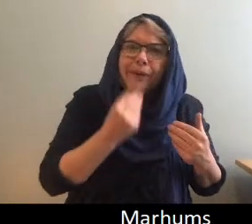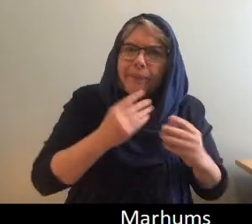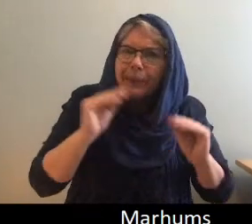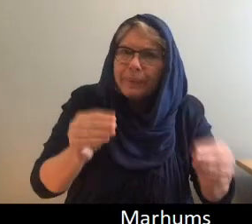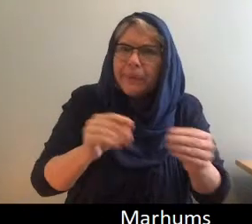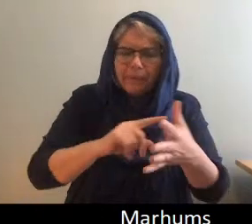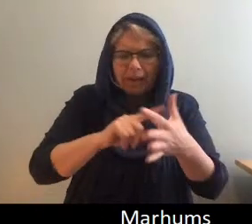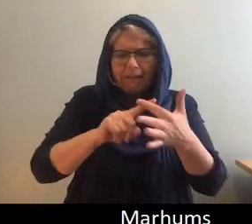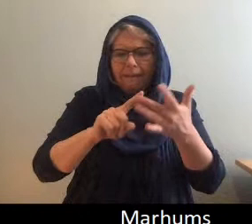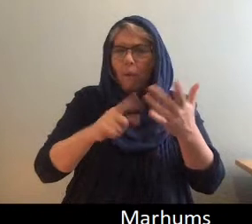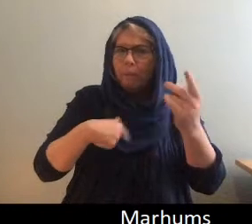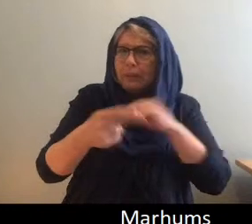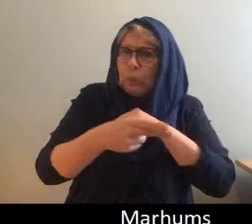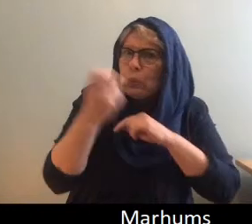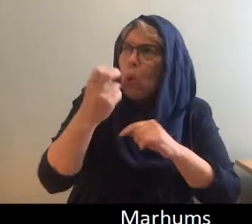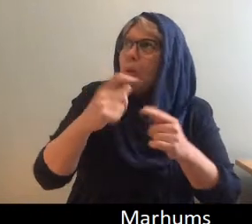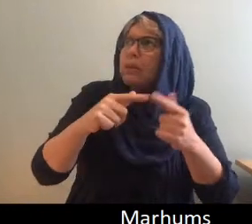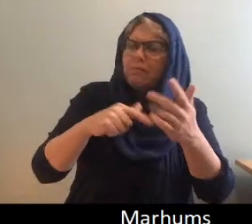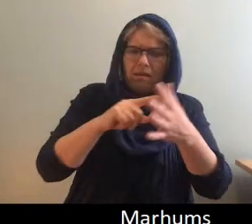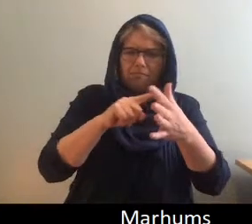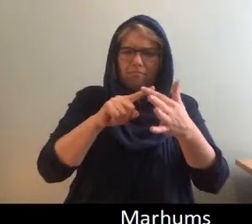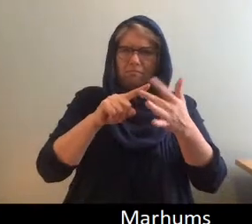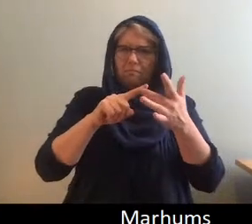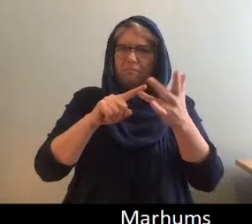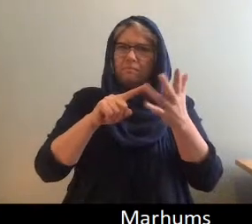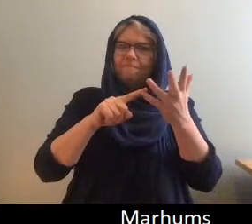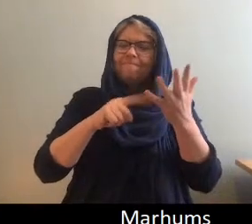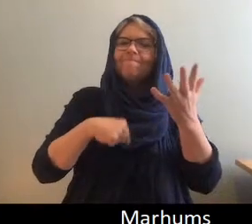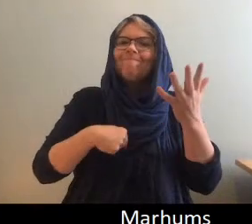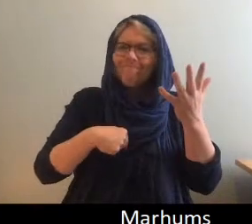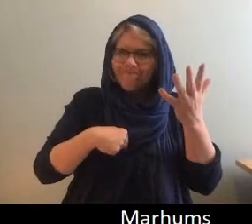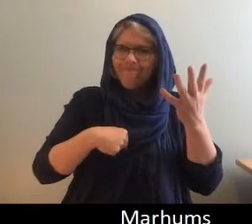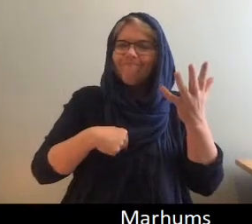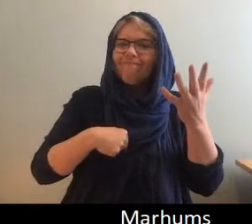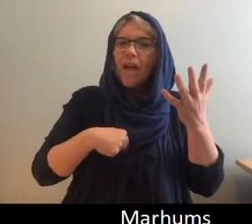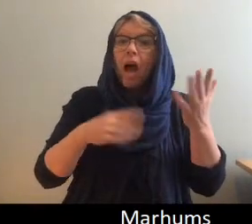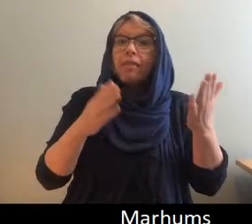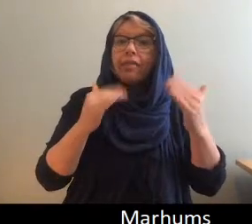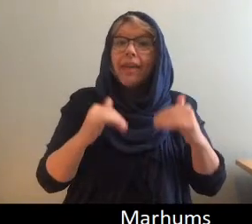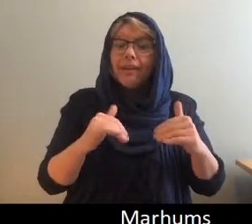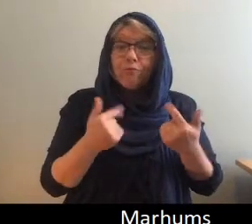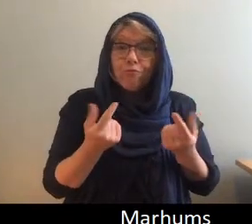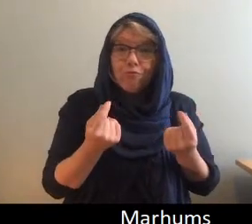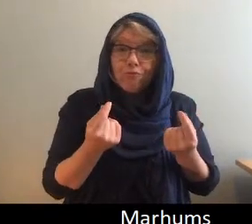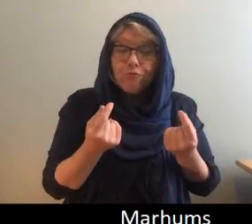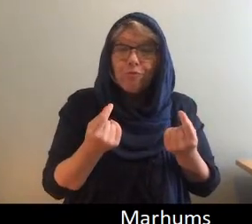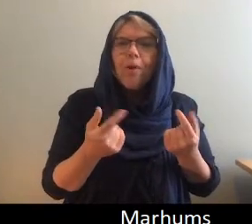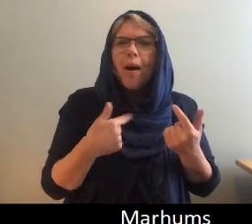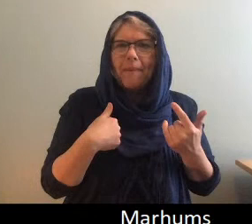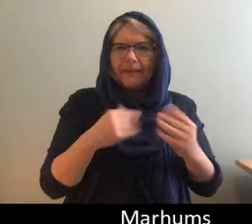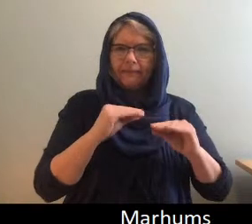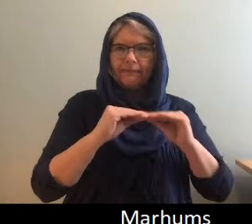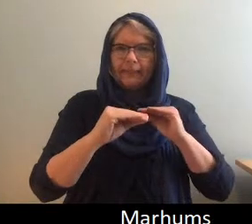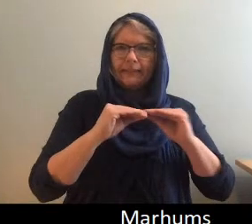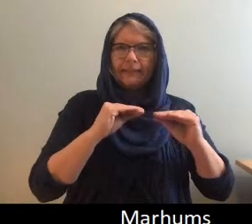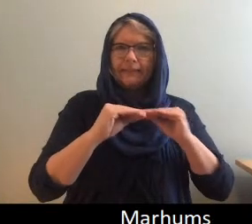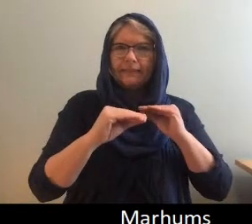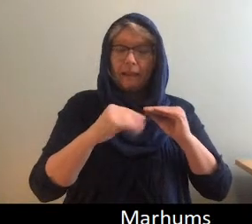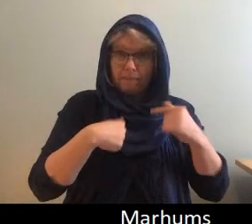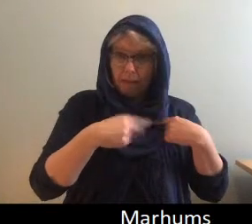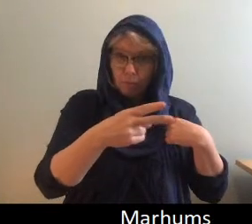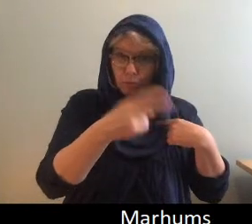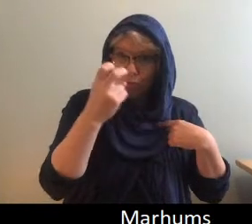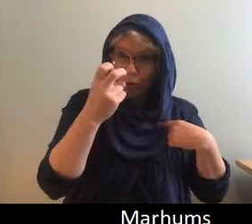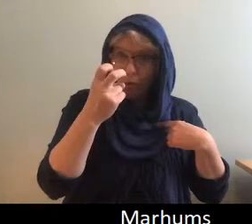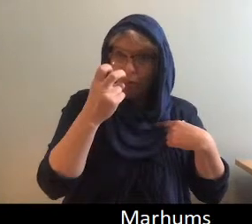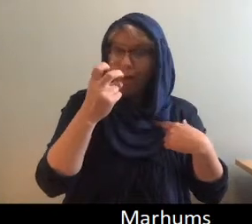this world and have somebody upset with me or angry with me here, and I go and apologize to them, rather than having the accountability in the hereafter, in the next